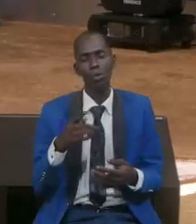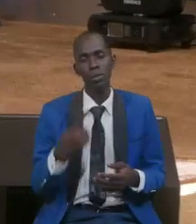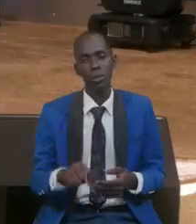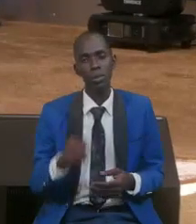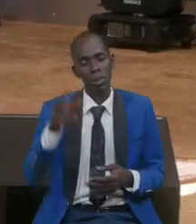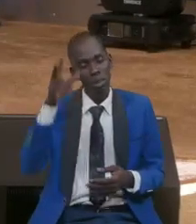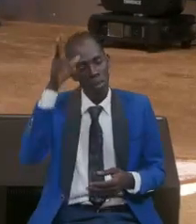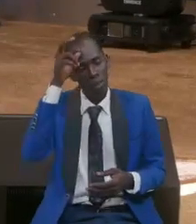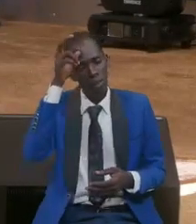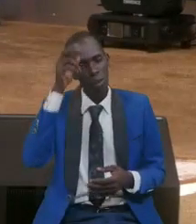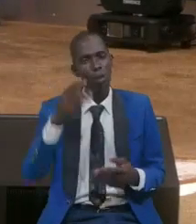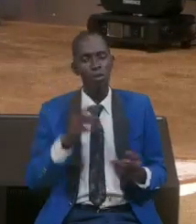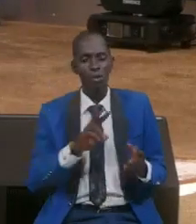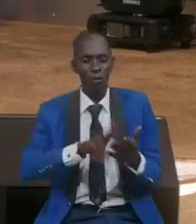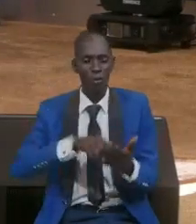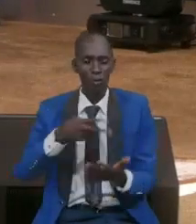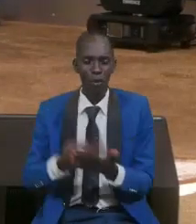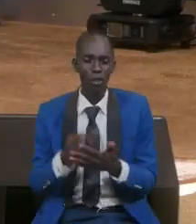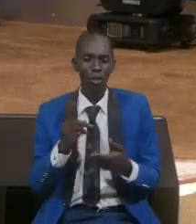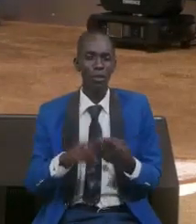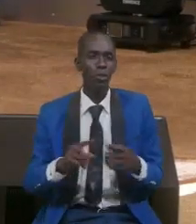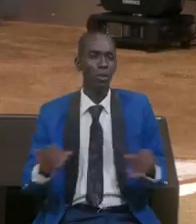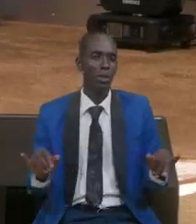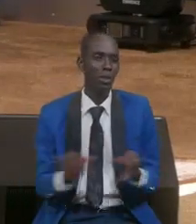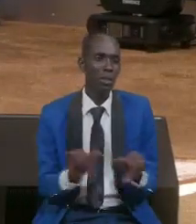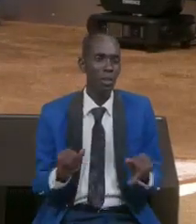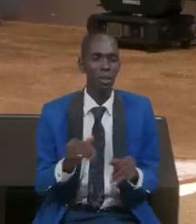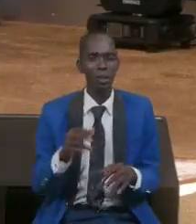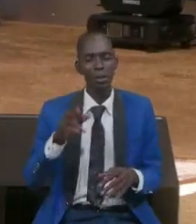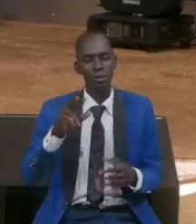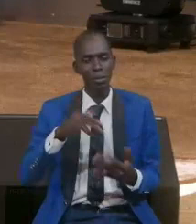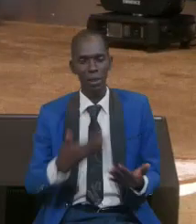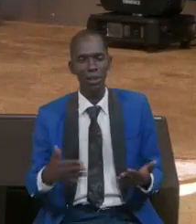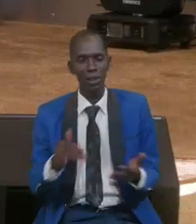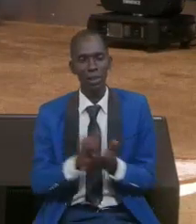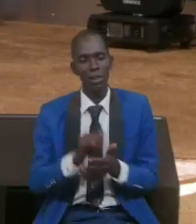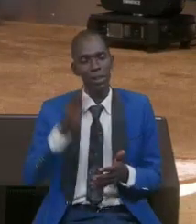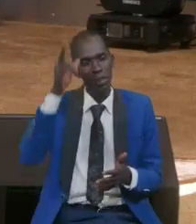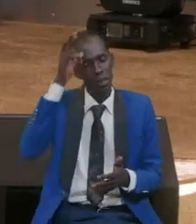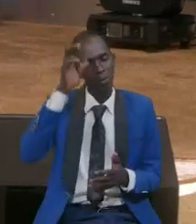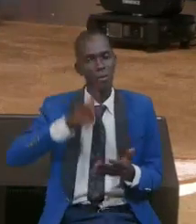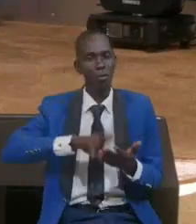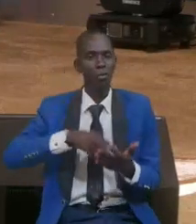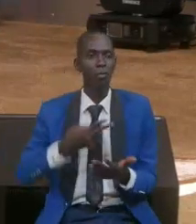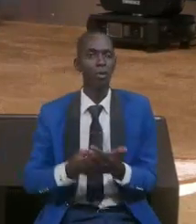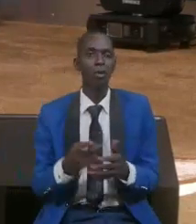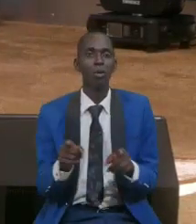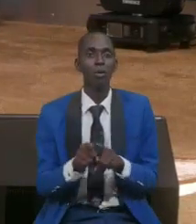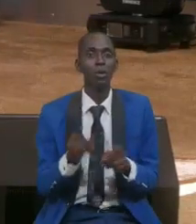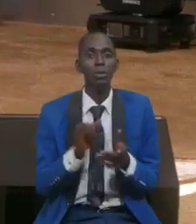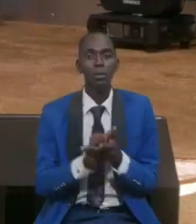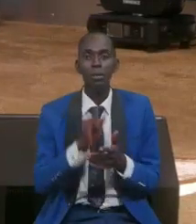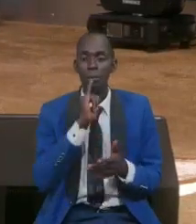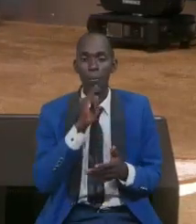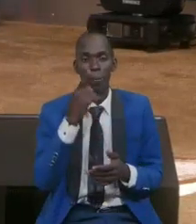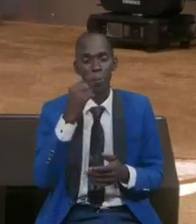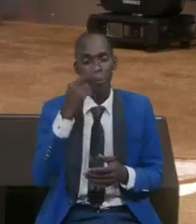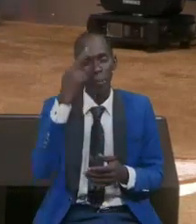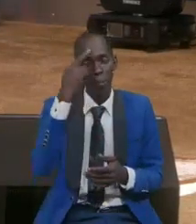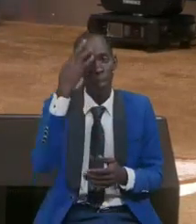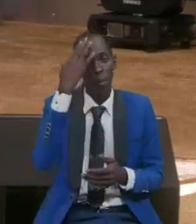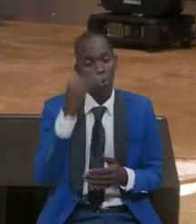falls into the same condemnation that the devil fell into. That's the reason why in